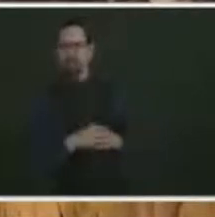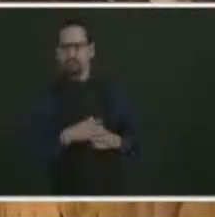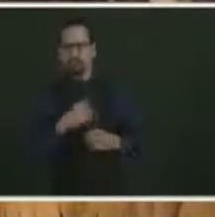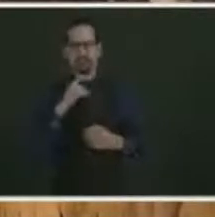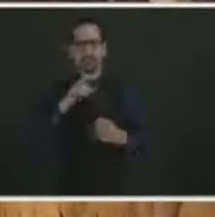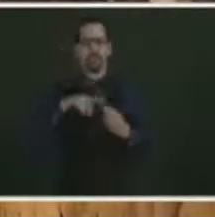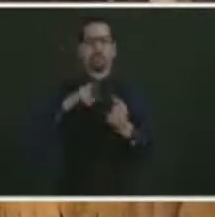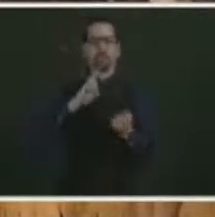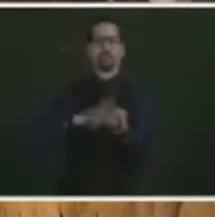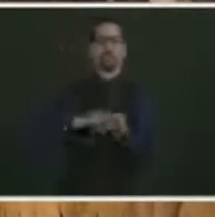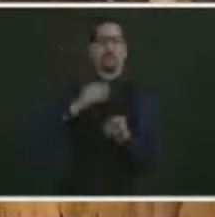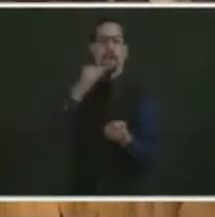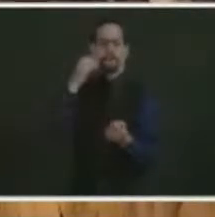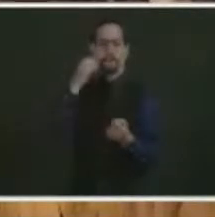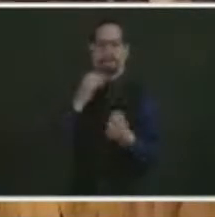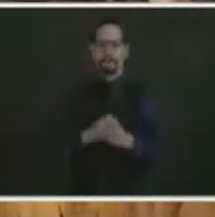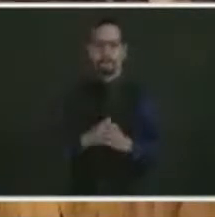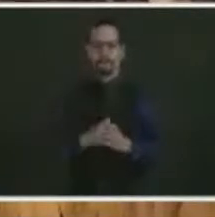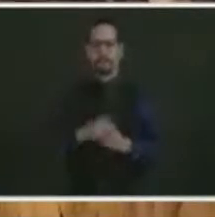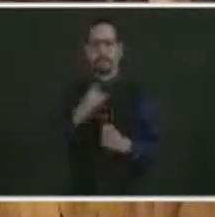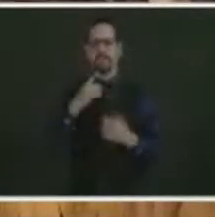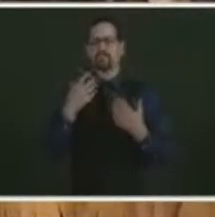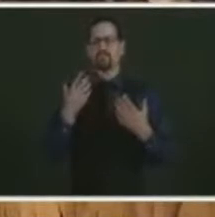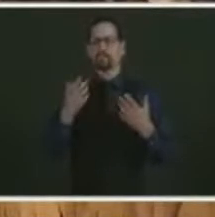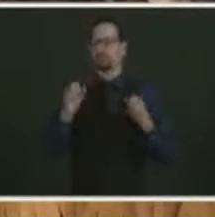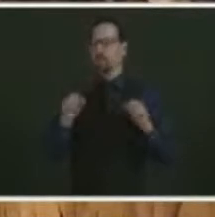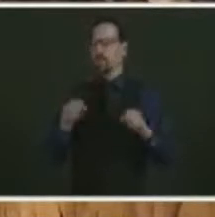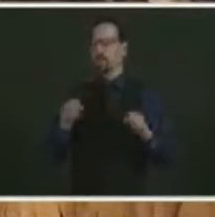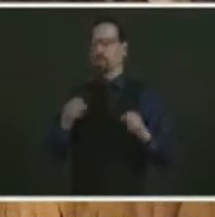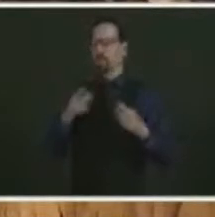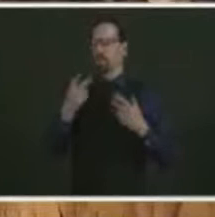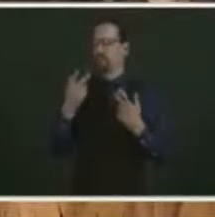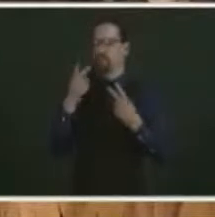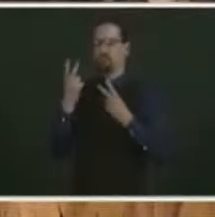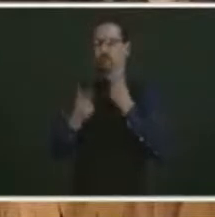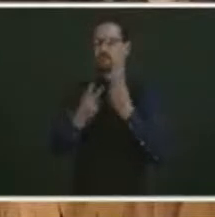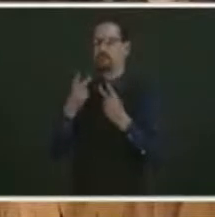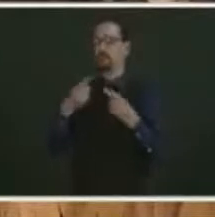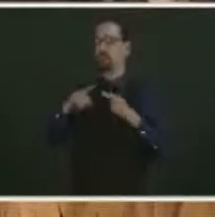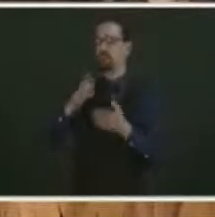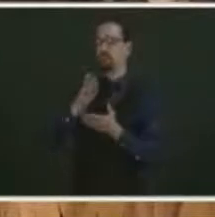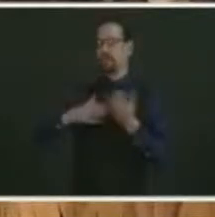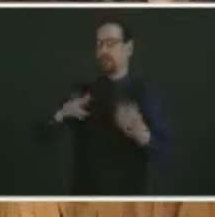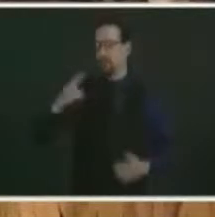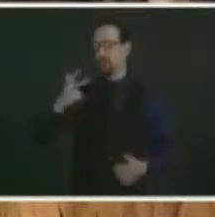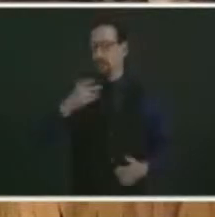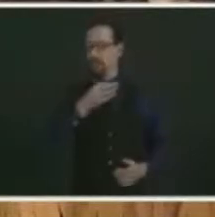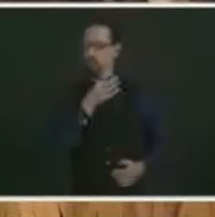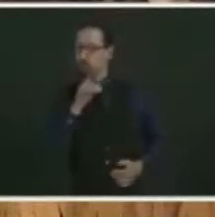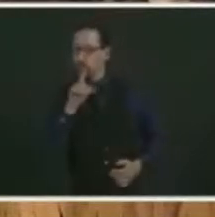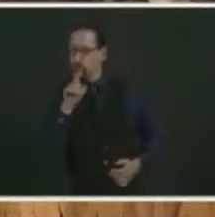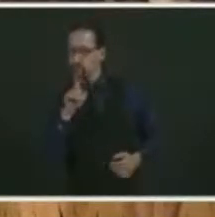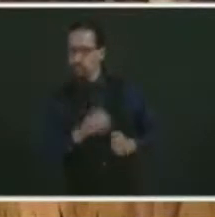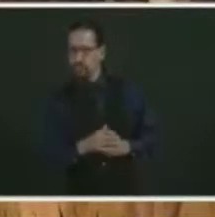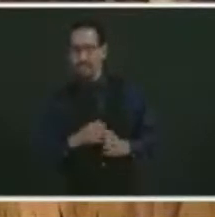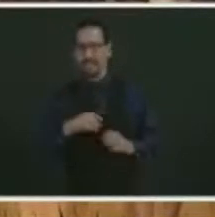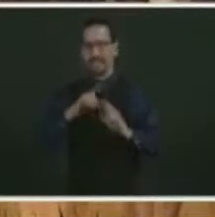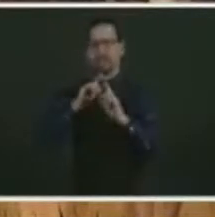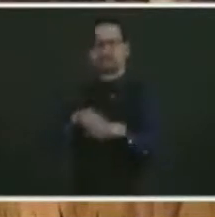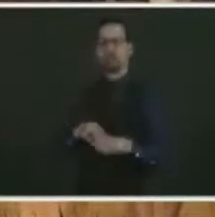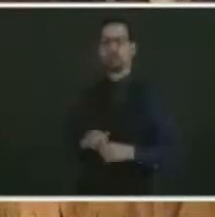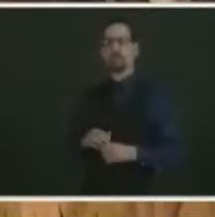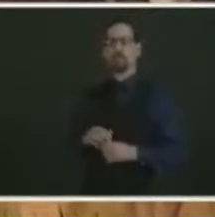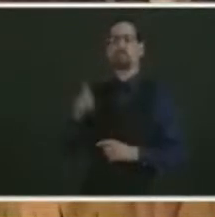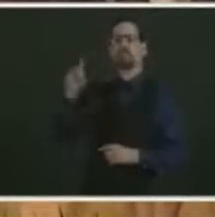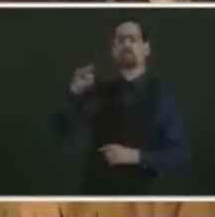possibly looking at visitation again in phase 3. Massachusetts announced today that they're going to start some forms of